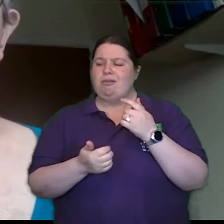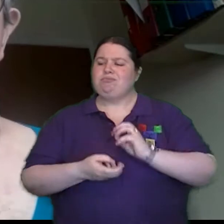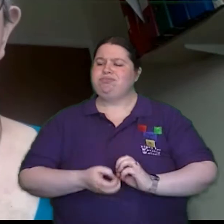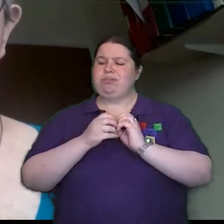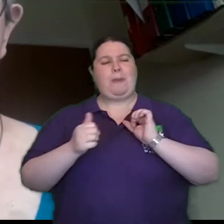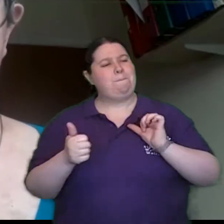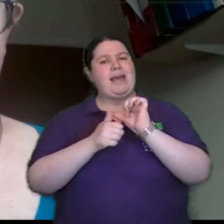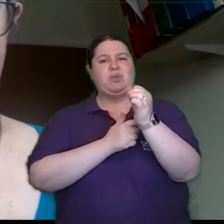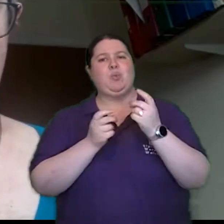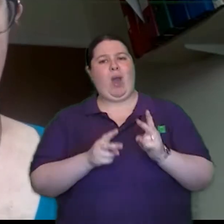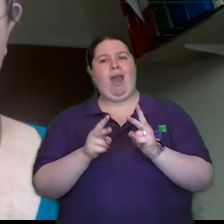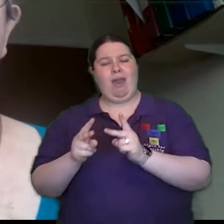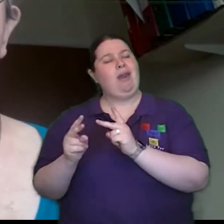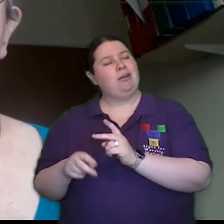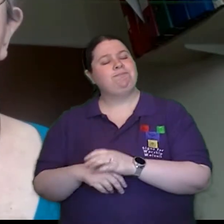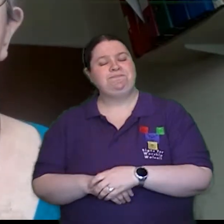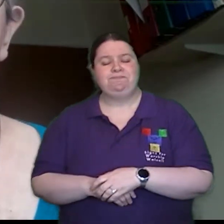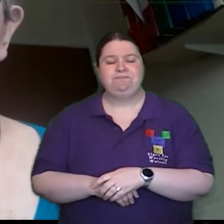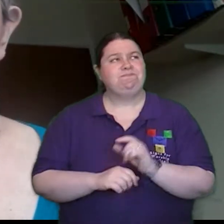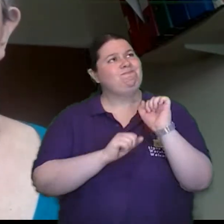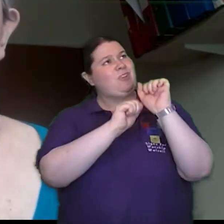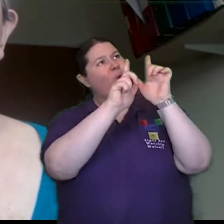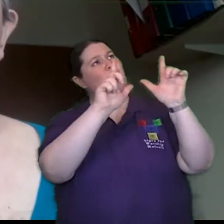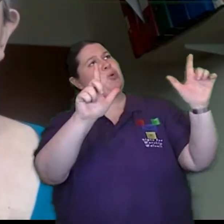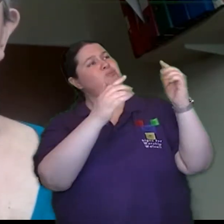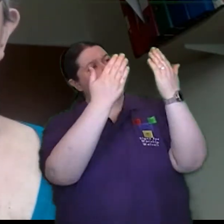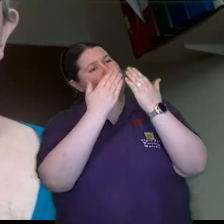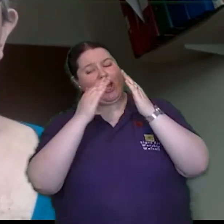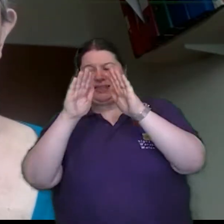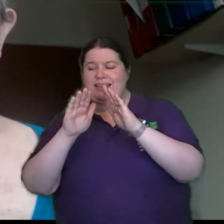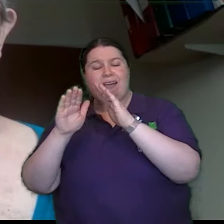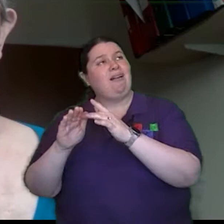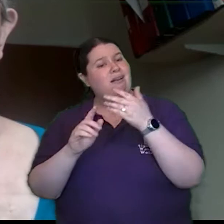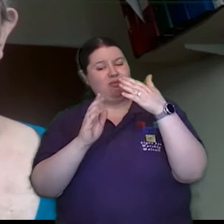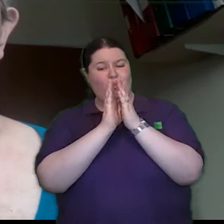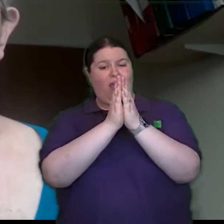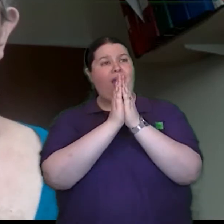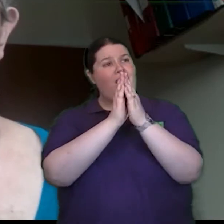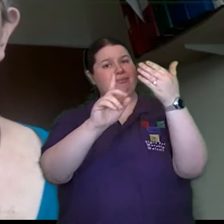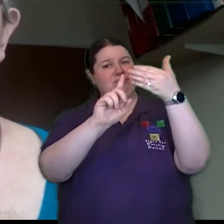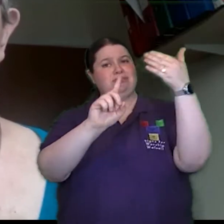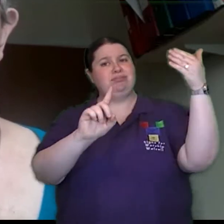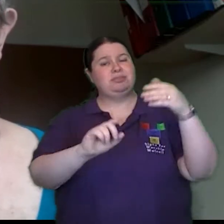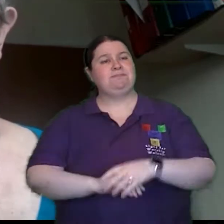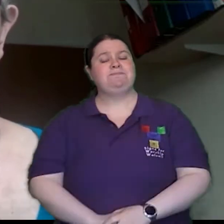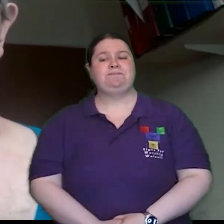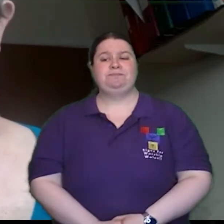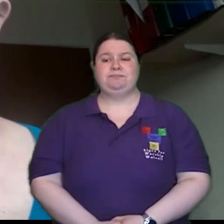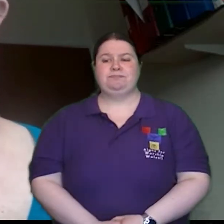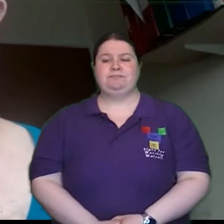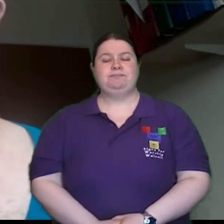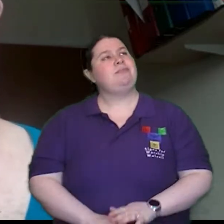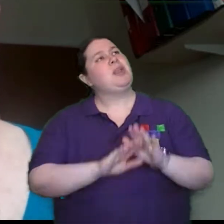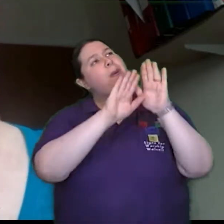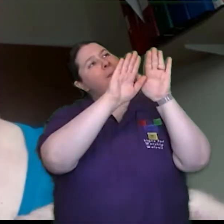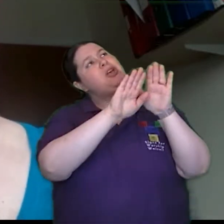the restrictions. Lord, in your mercy, hear our prayer.